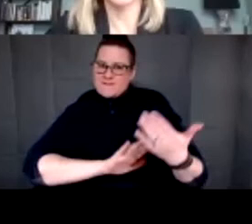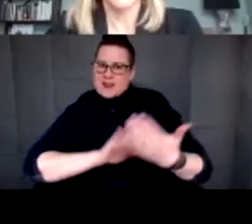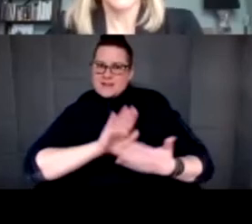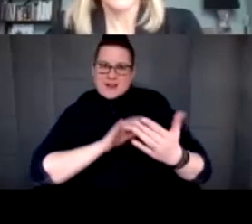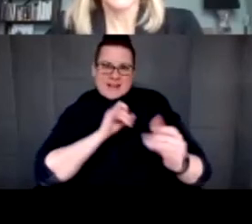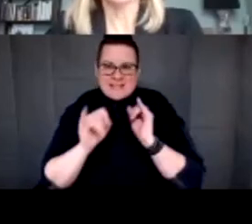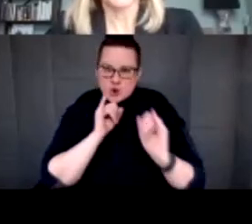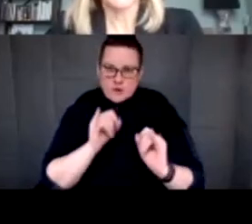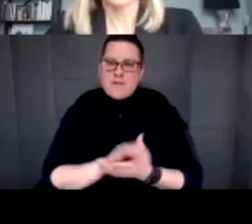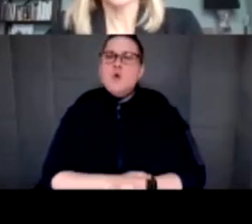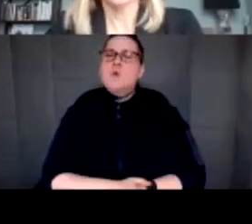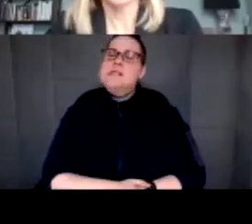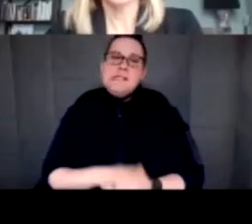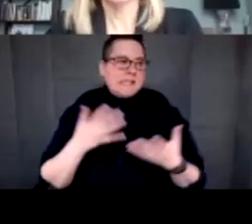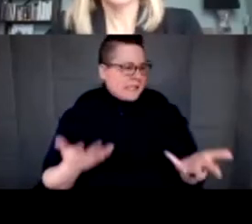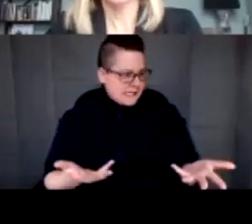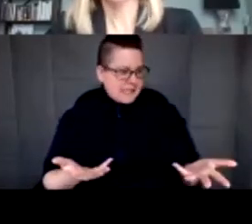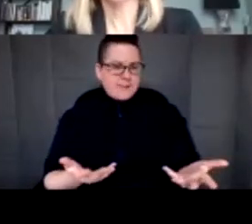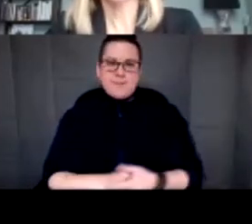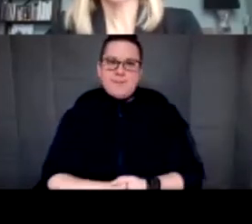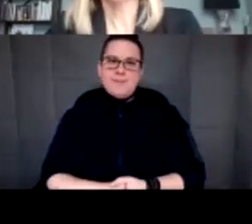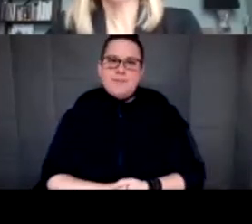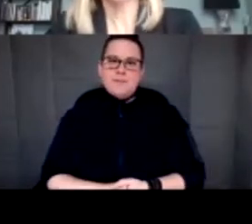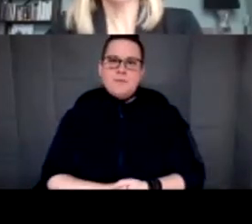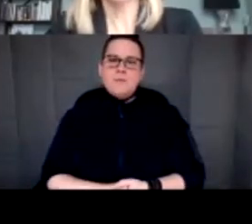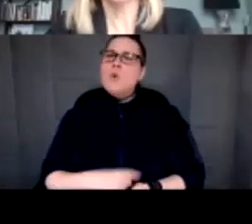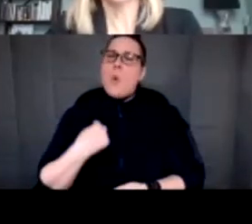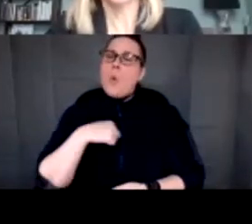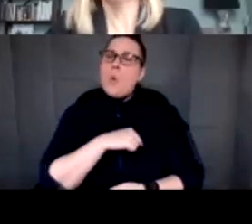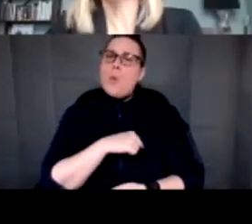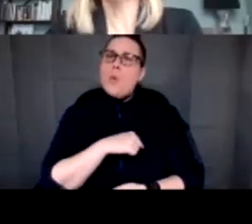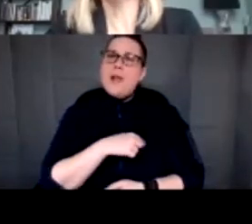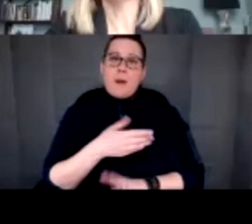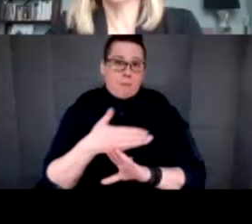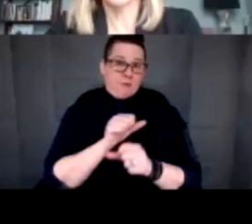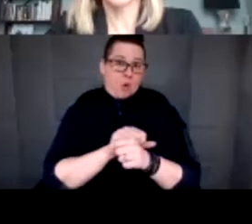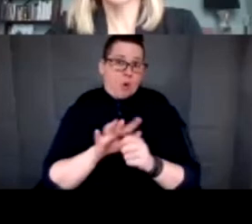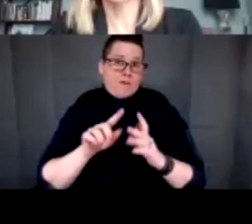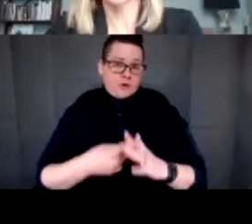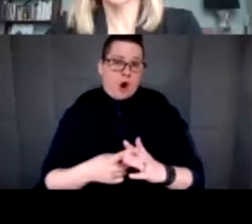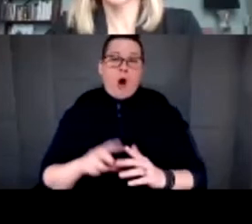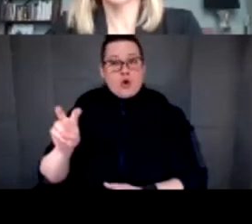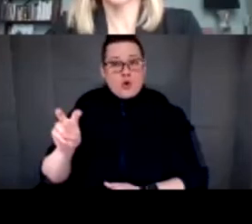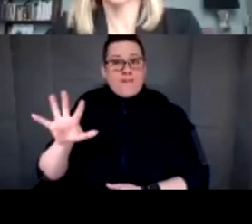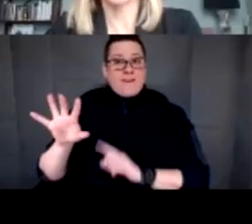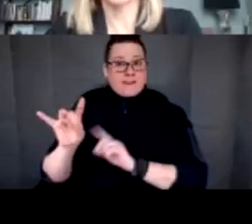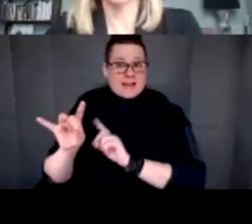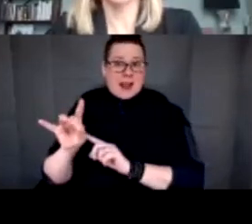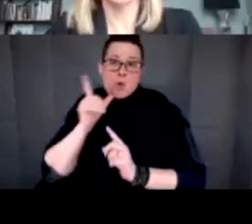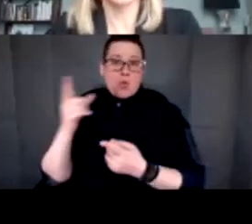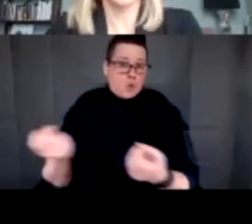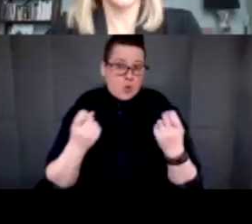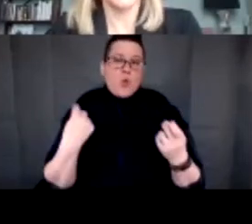interviews, and we had completed, of the 258 individuals that we recruited,